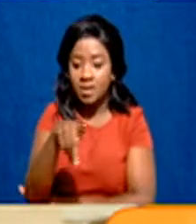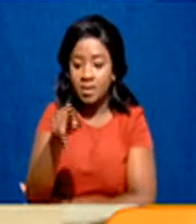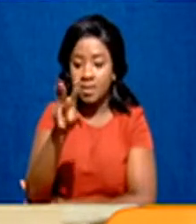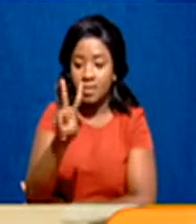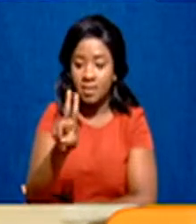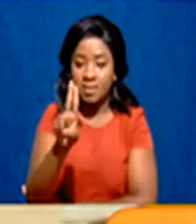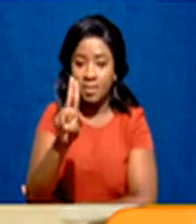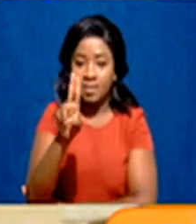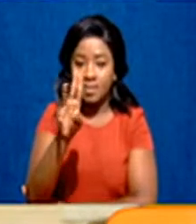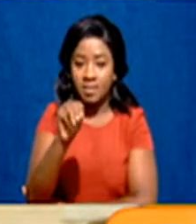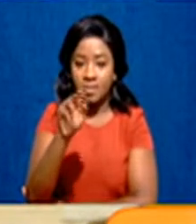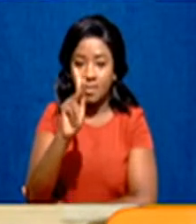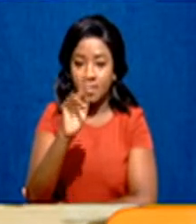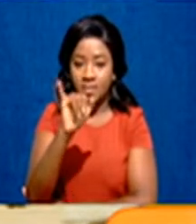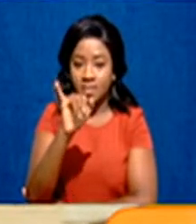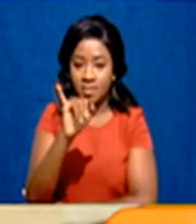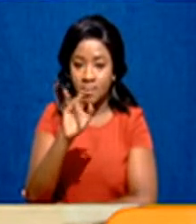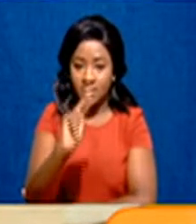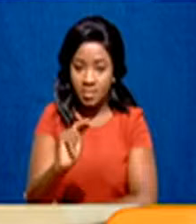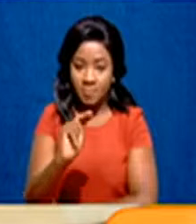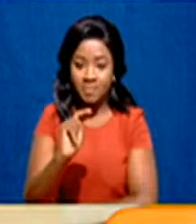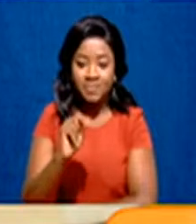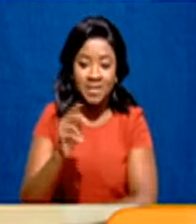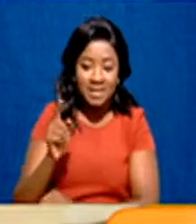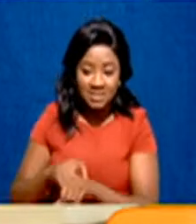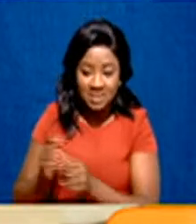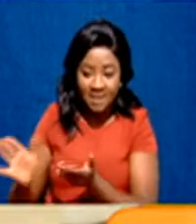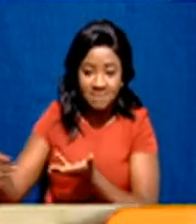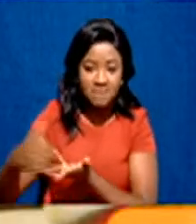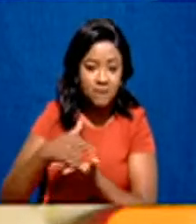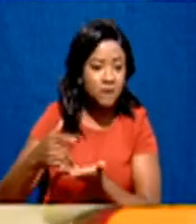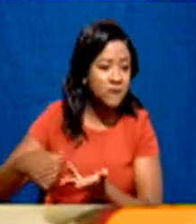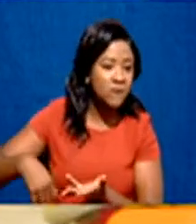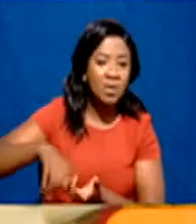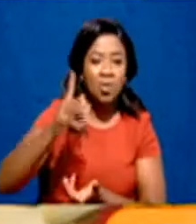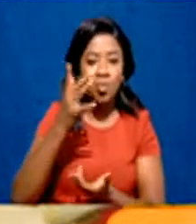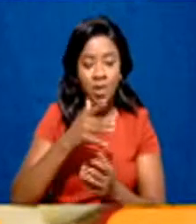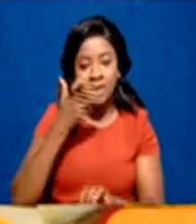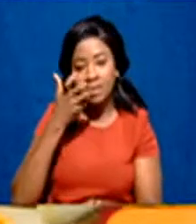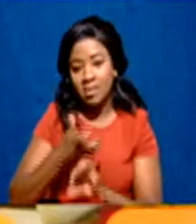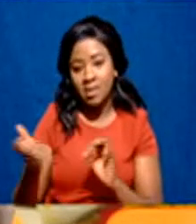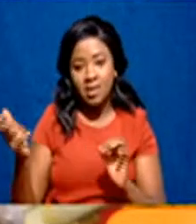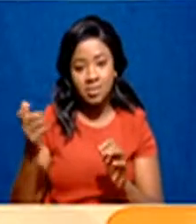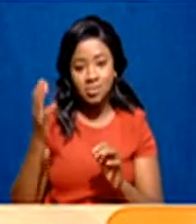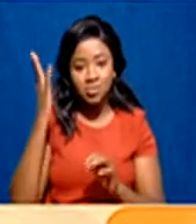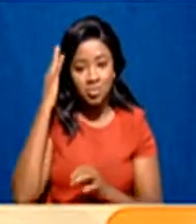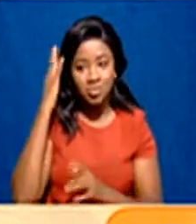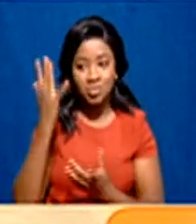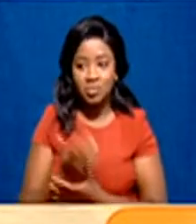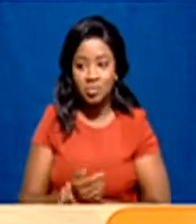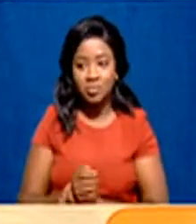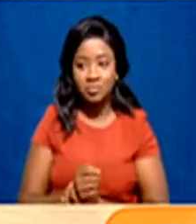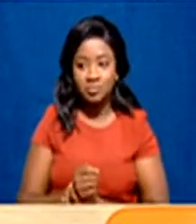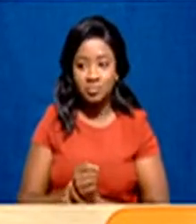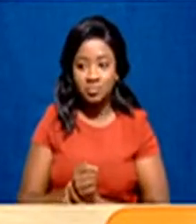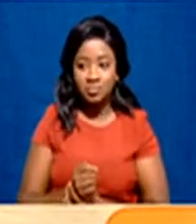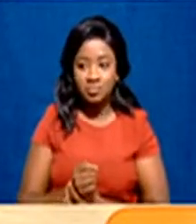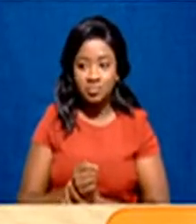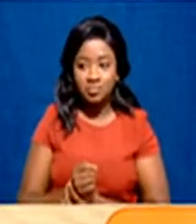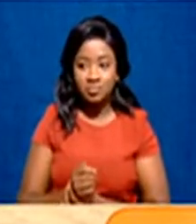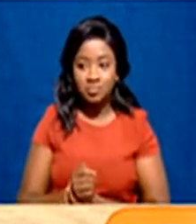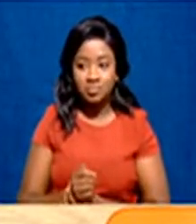pumpkin, so it was such a frustration. It was hard to dispose them. Seeing his mother